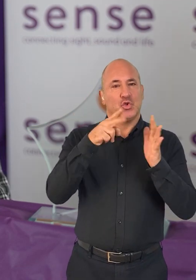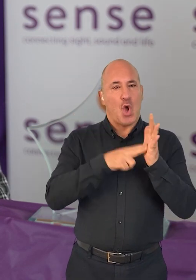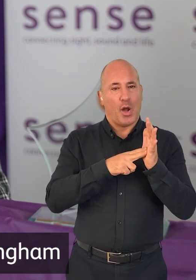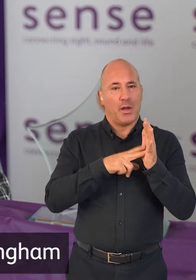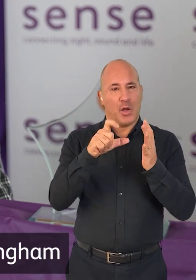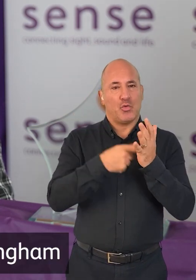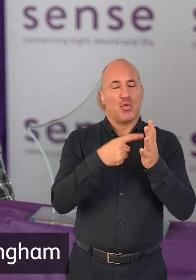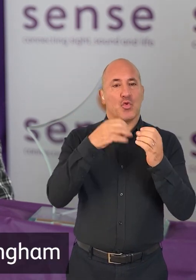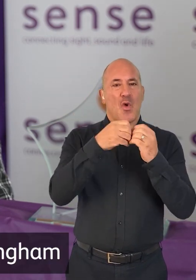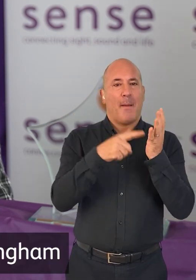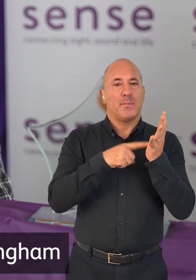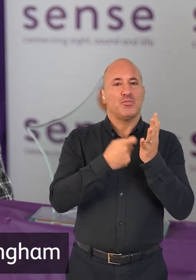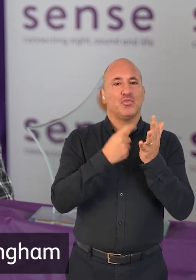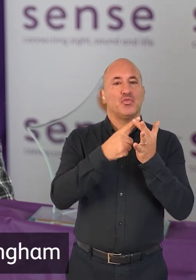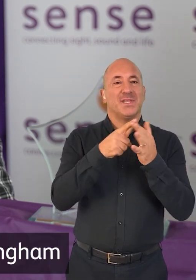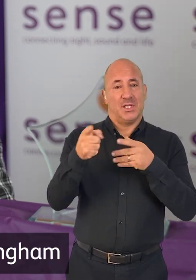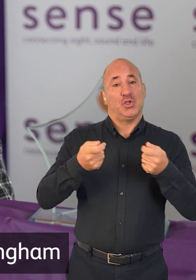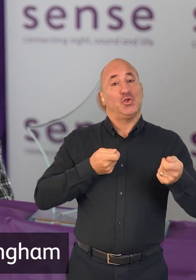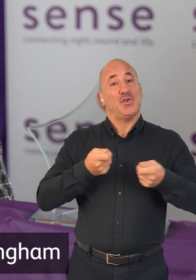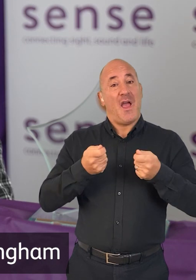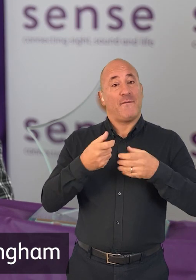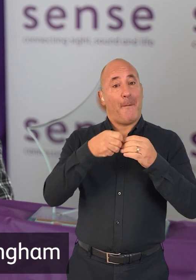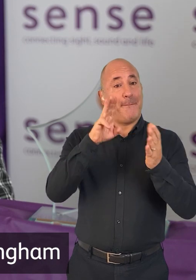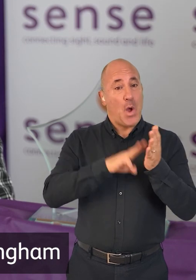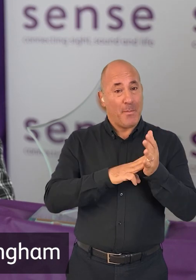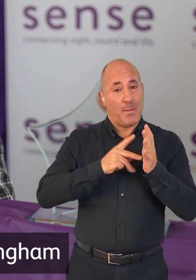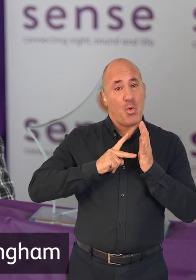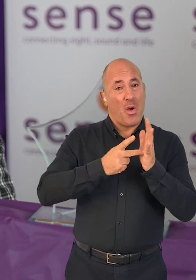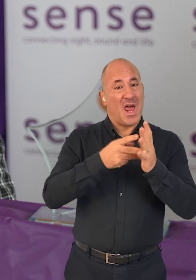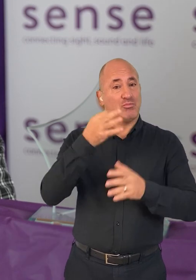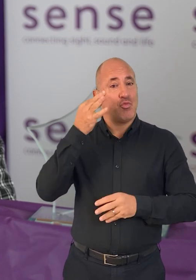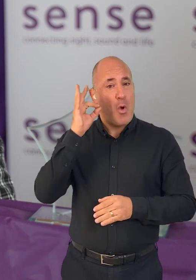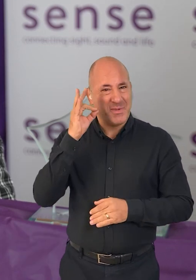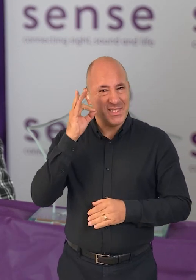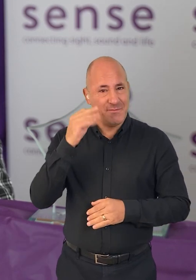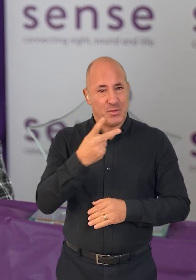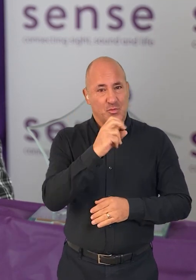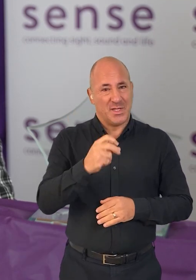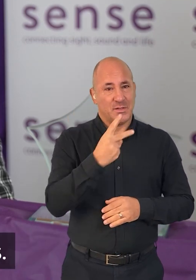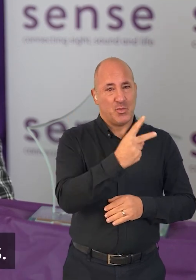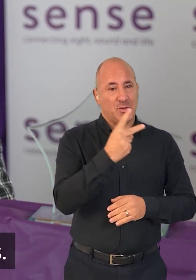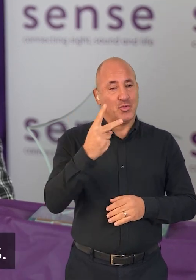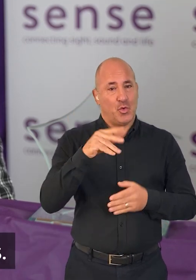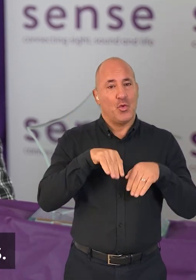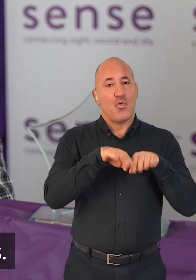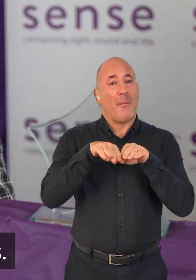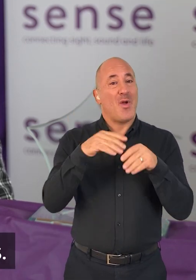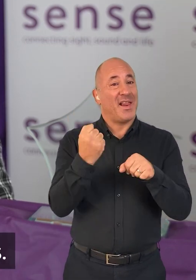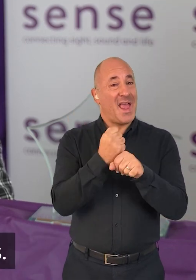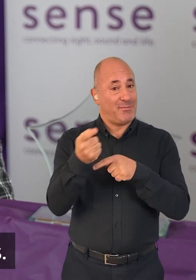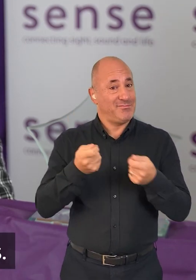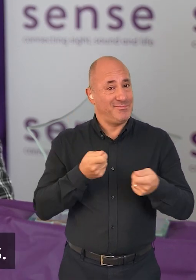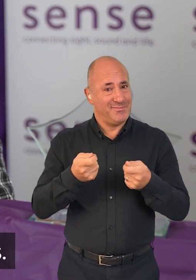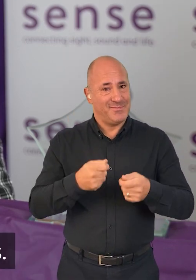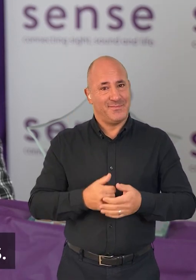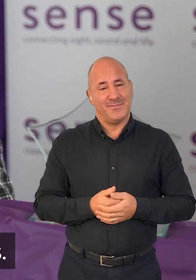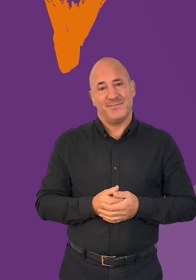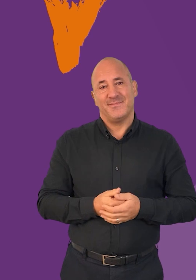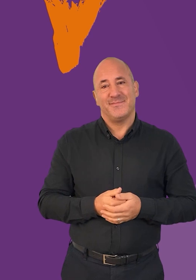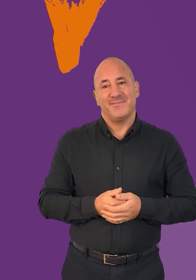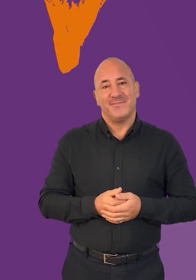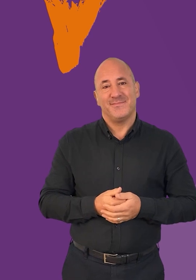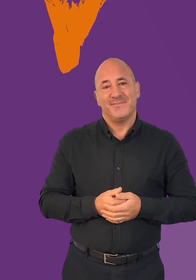of Sense, John Crabtree, was chairman of the Birmingham Organising Committee for the 2022 Commonwealth